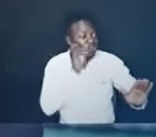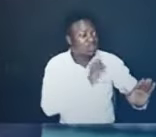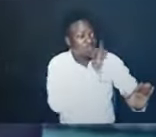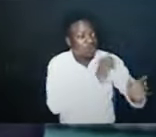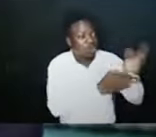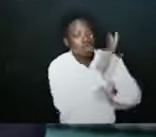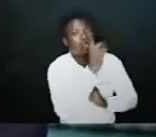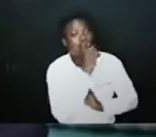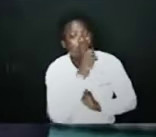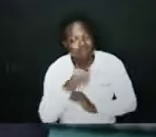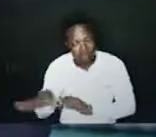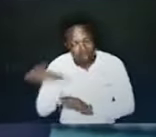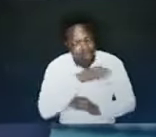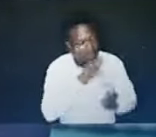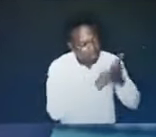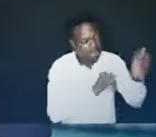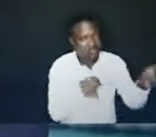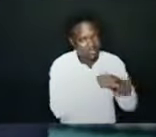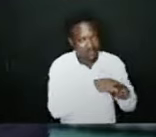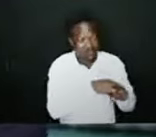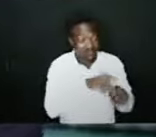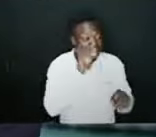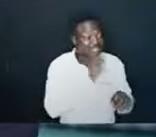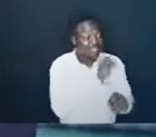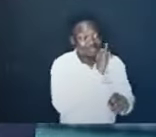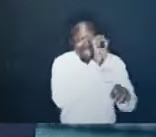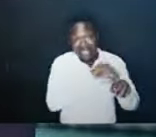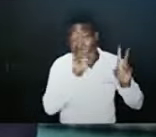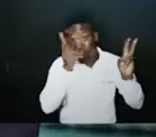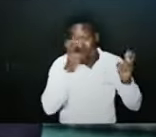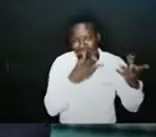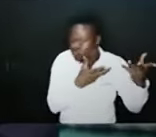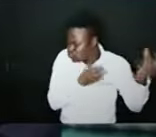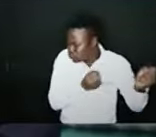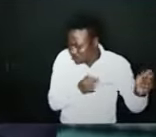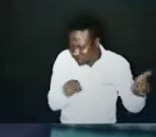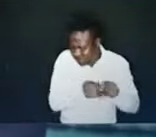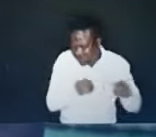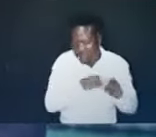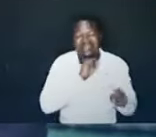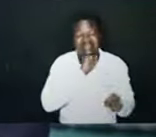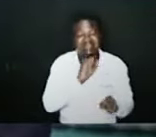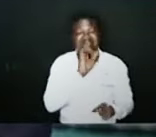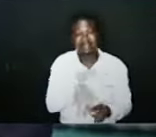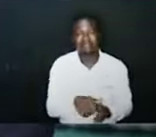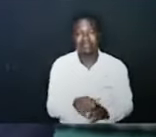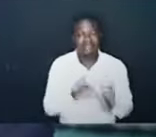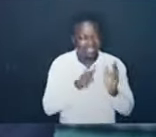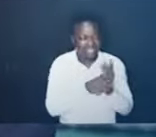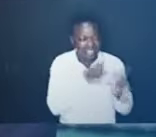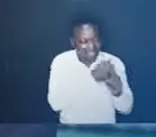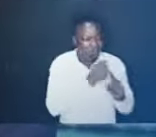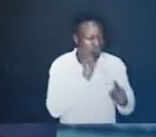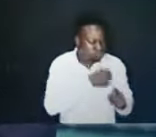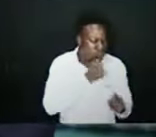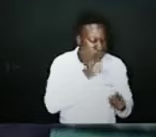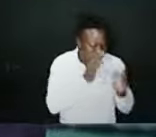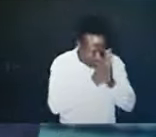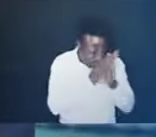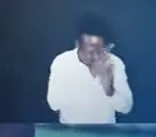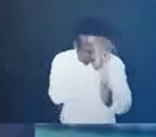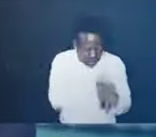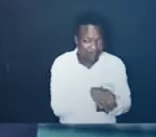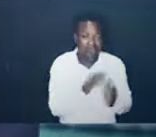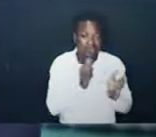Israel trusted this. Israel, no, papa. And prayed about